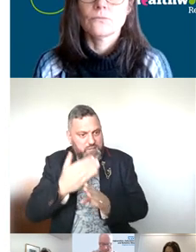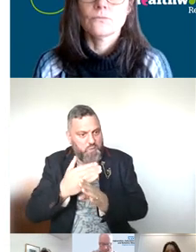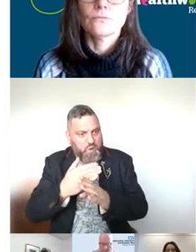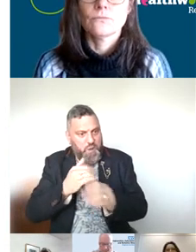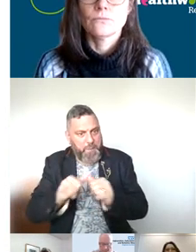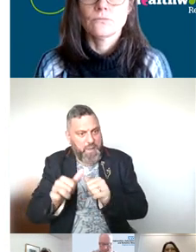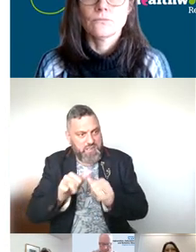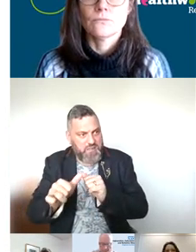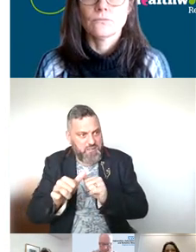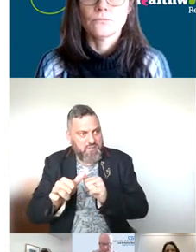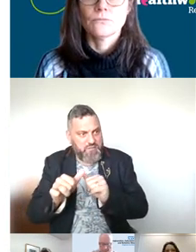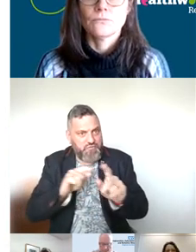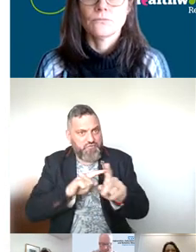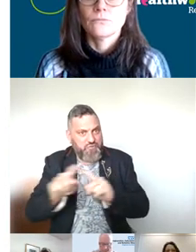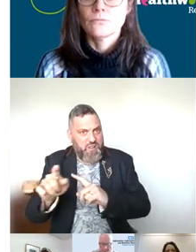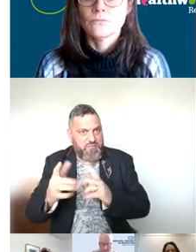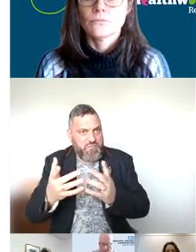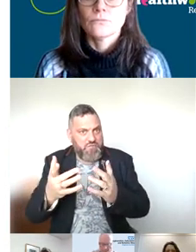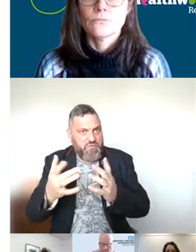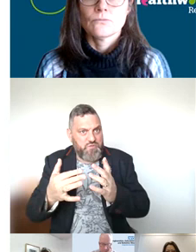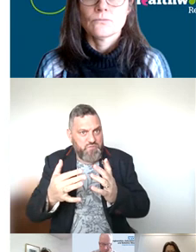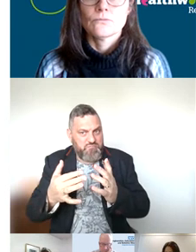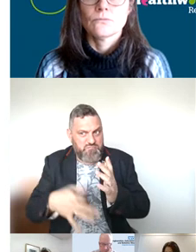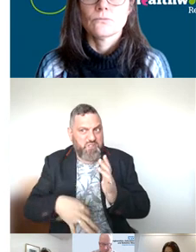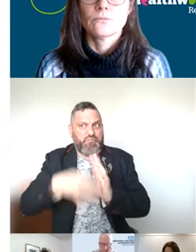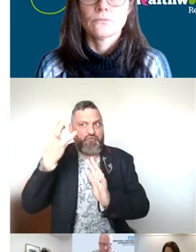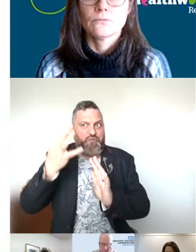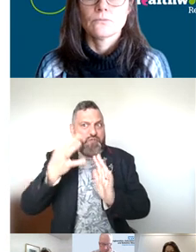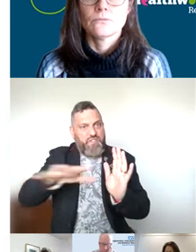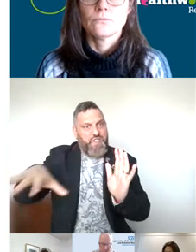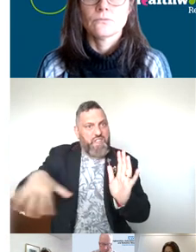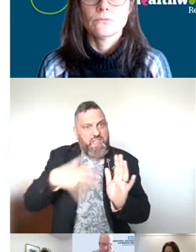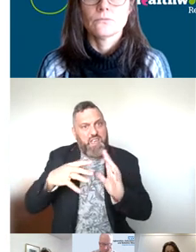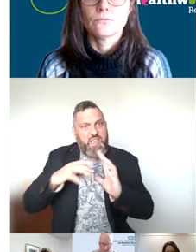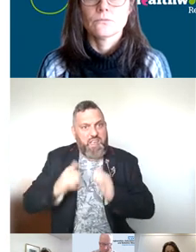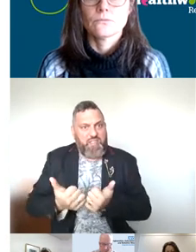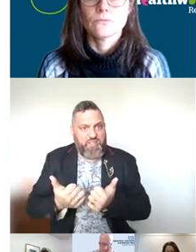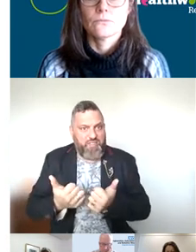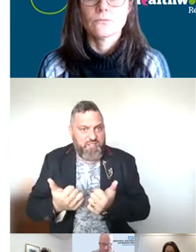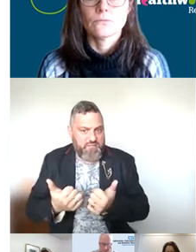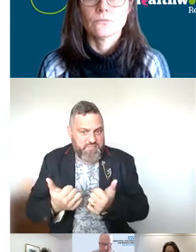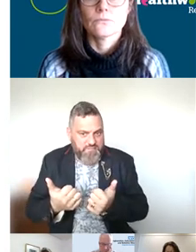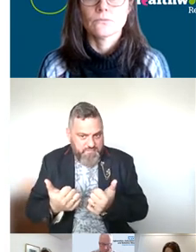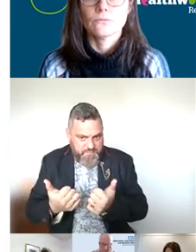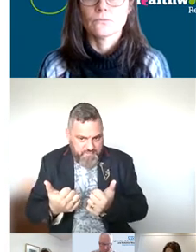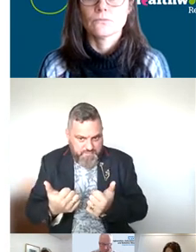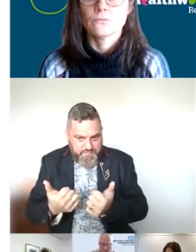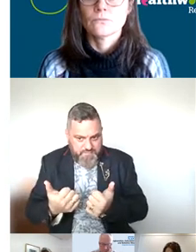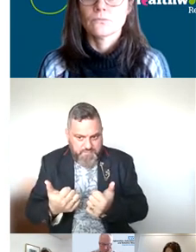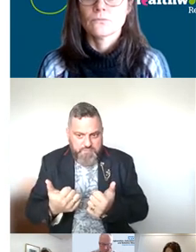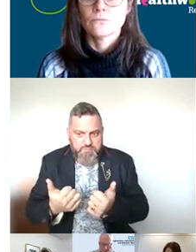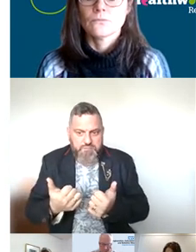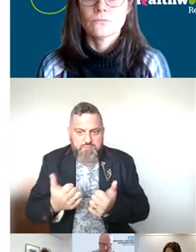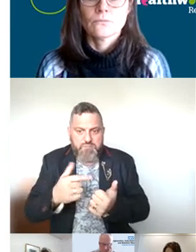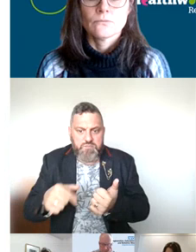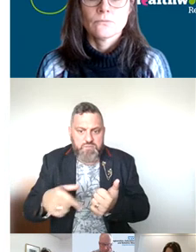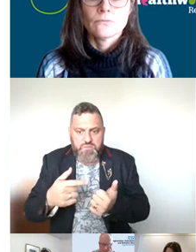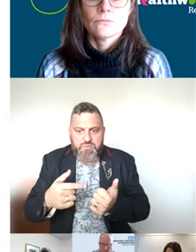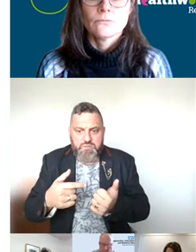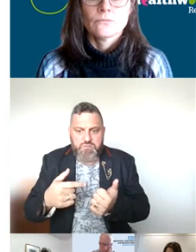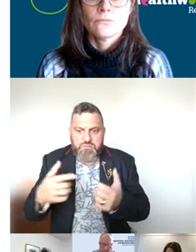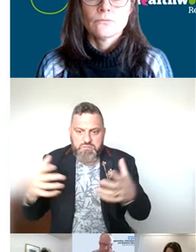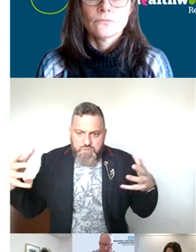to improve the health and well-being of those populations. But also recognising that as we come together as a group